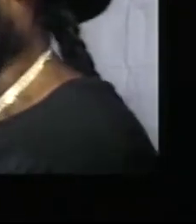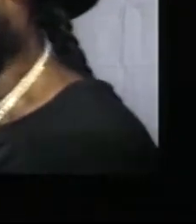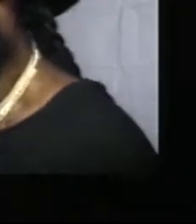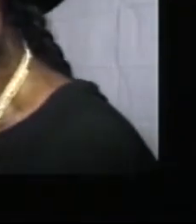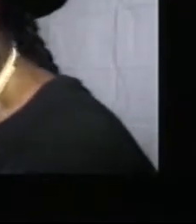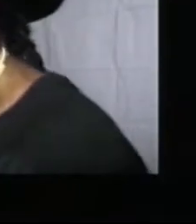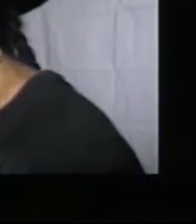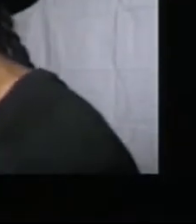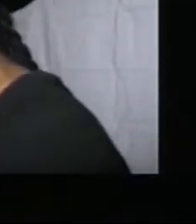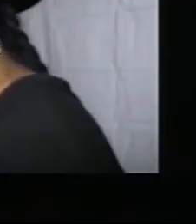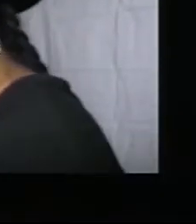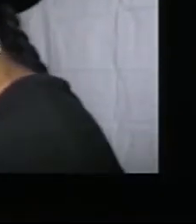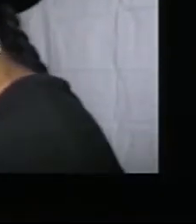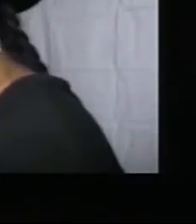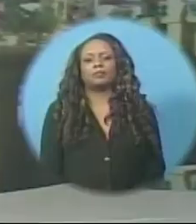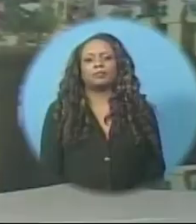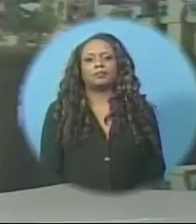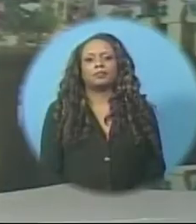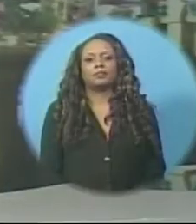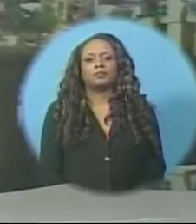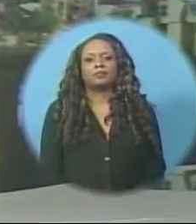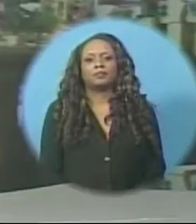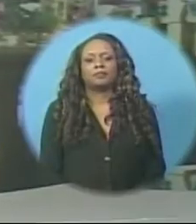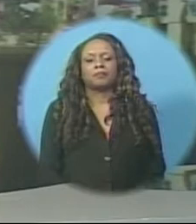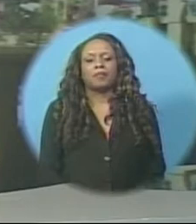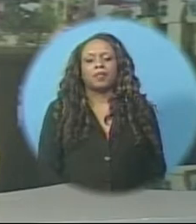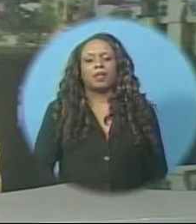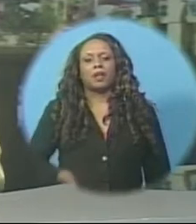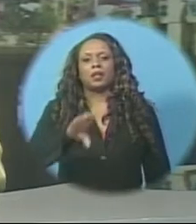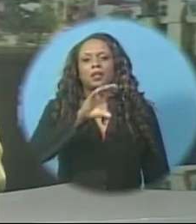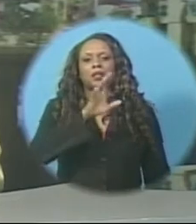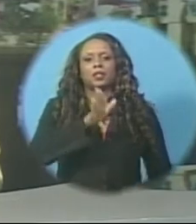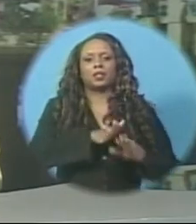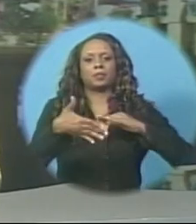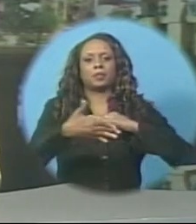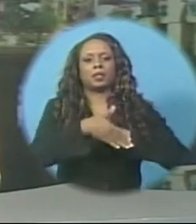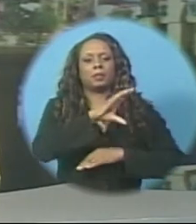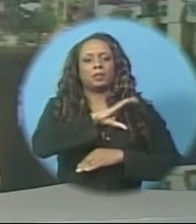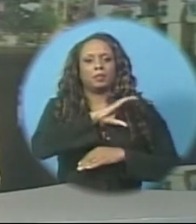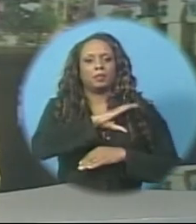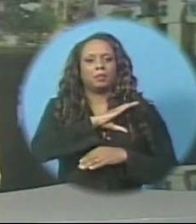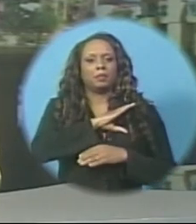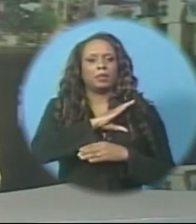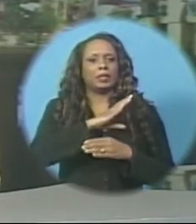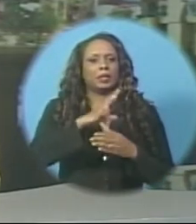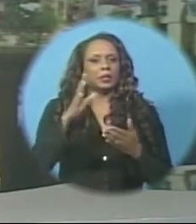the people who always give us love. Still to come, Jamaican police